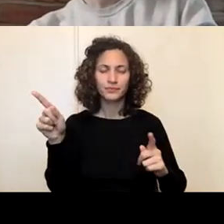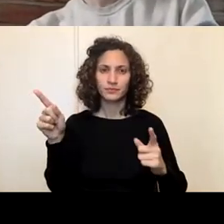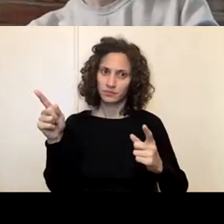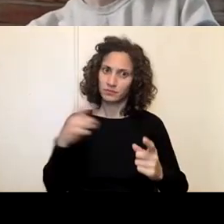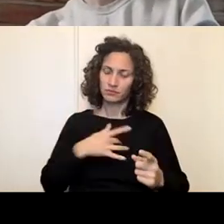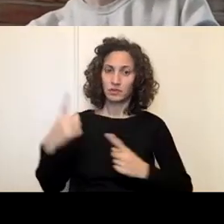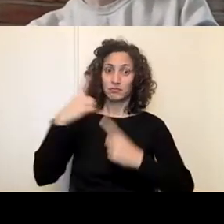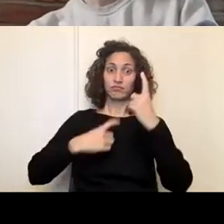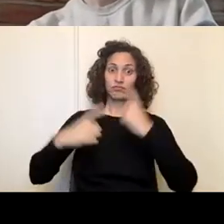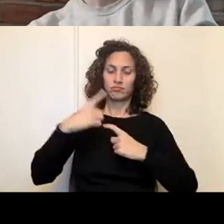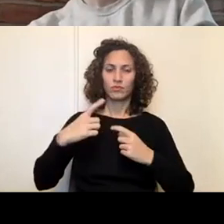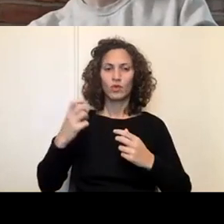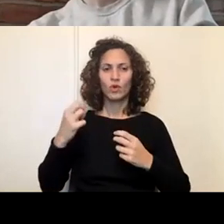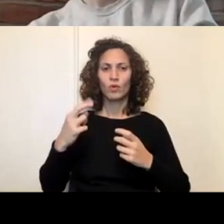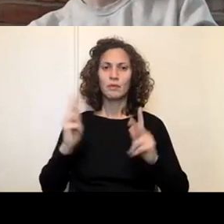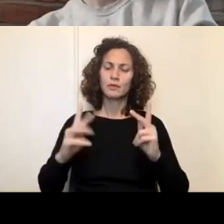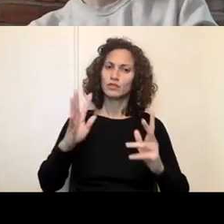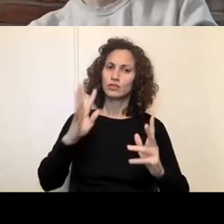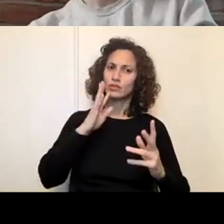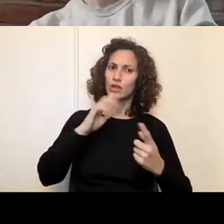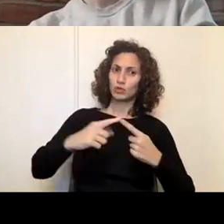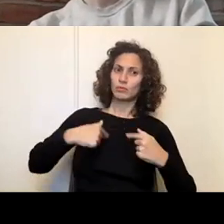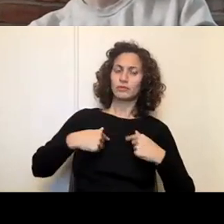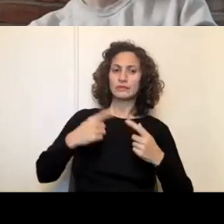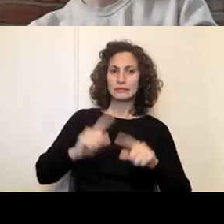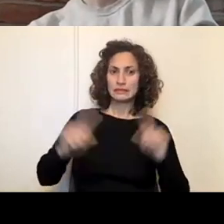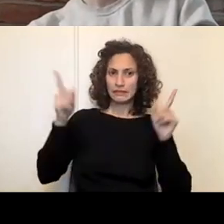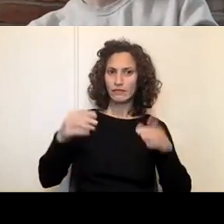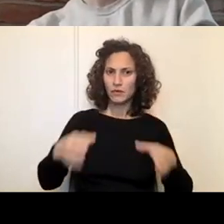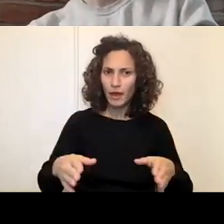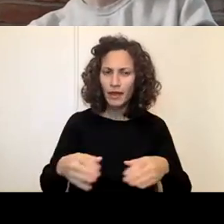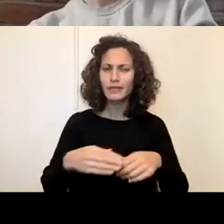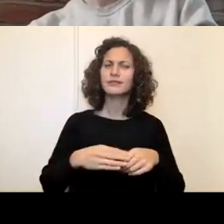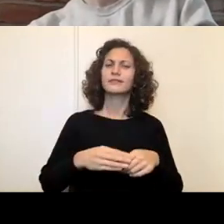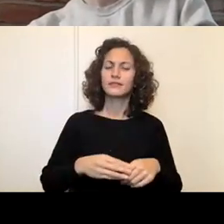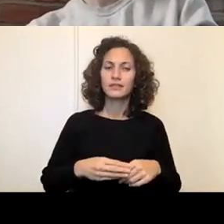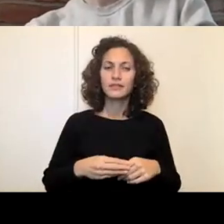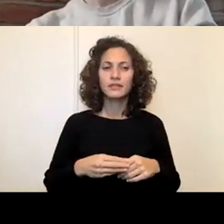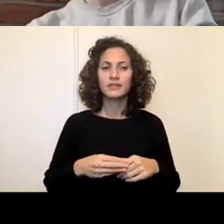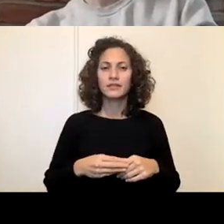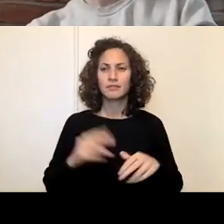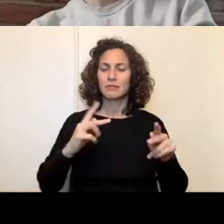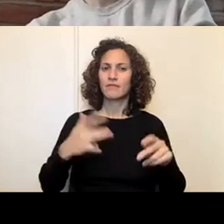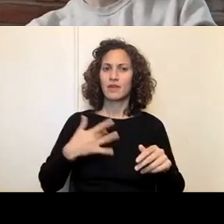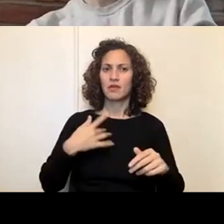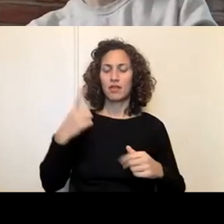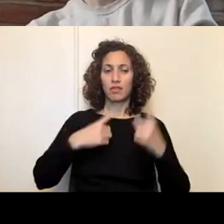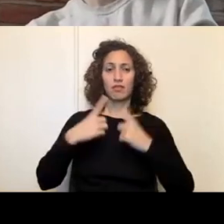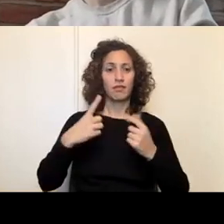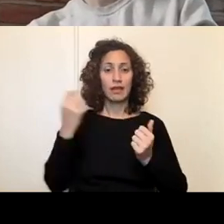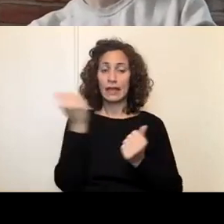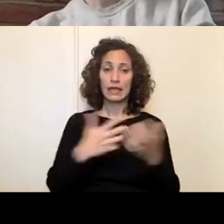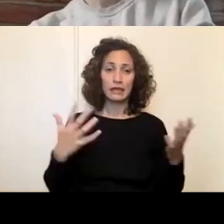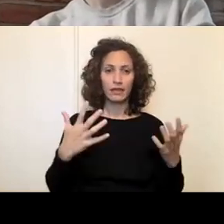I get talked to differently, or people feel like they can ask me even